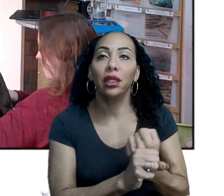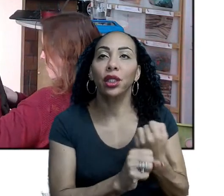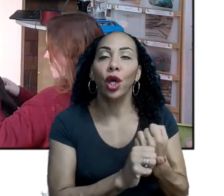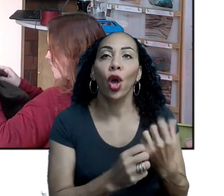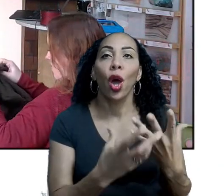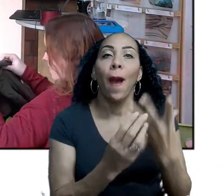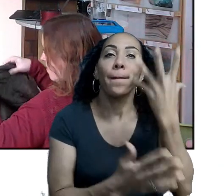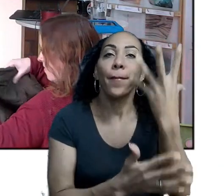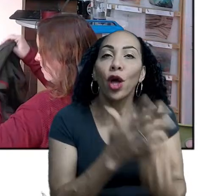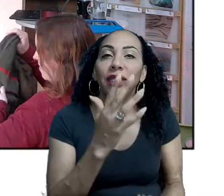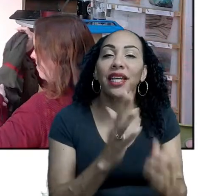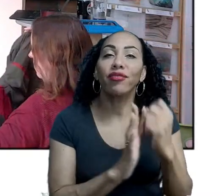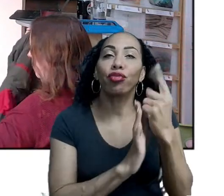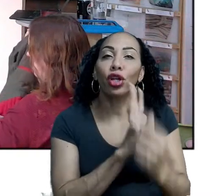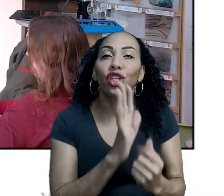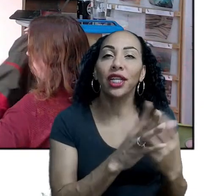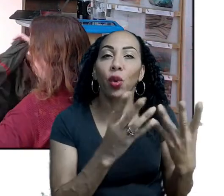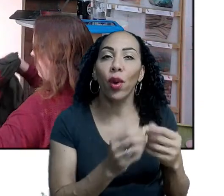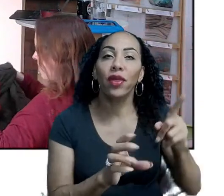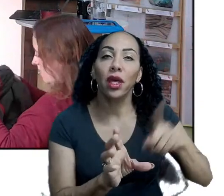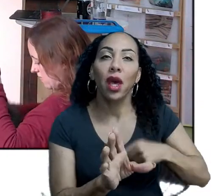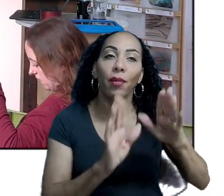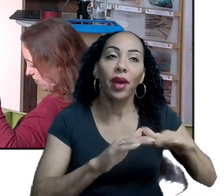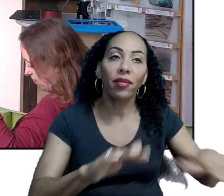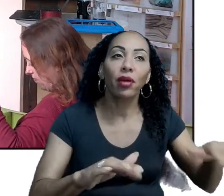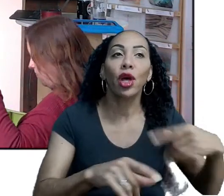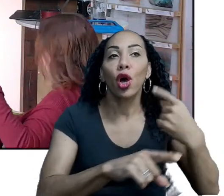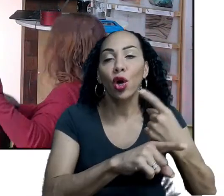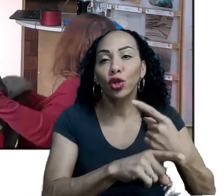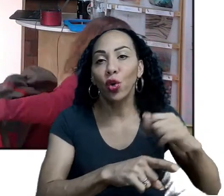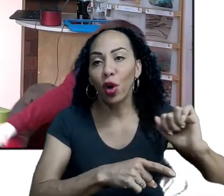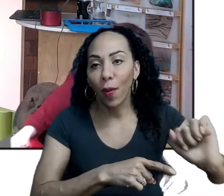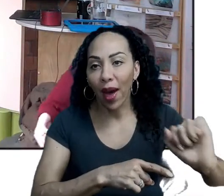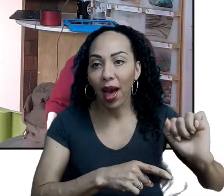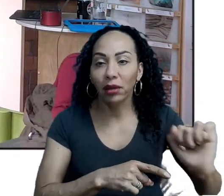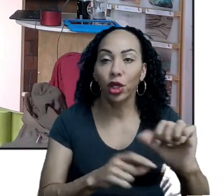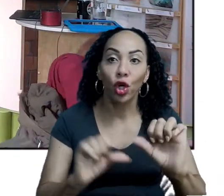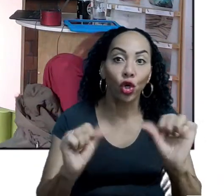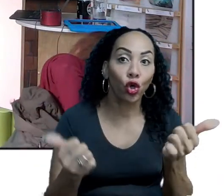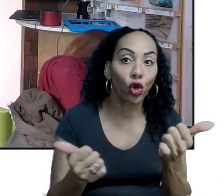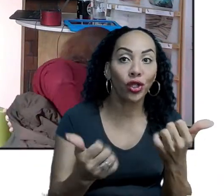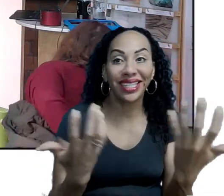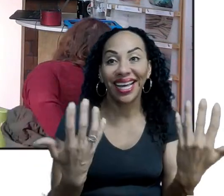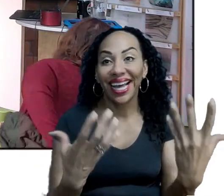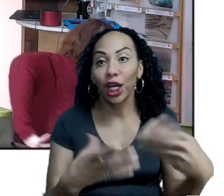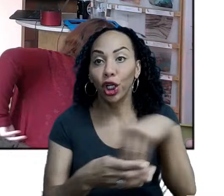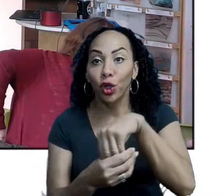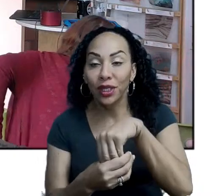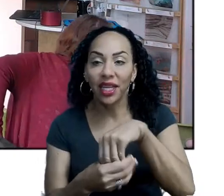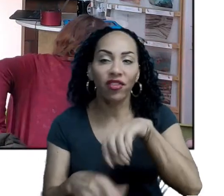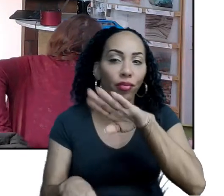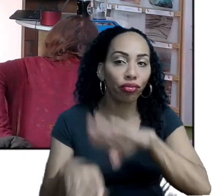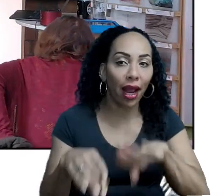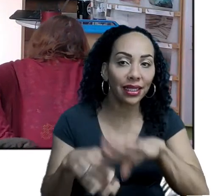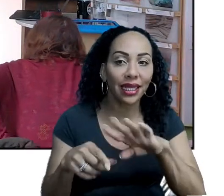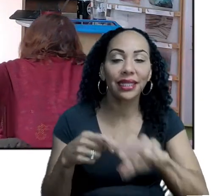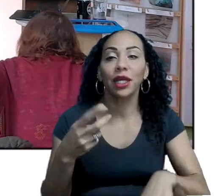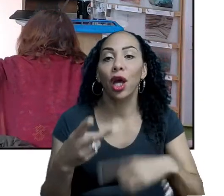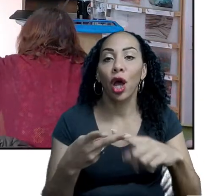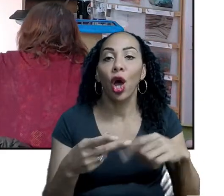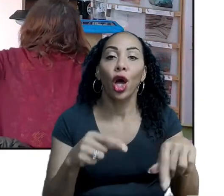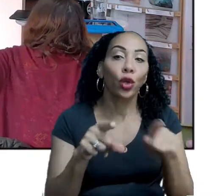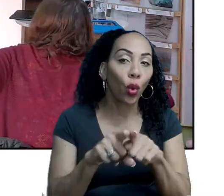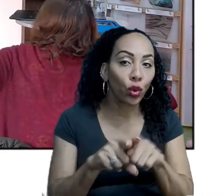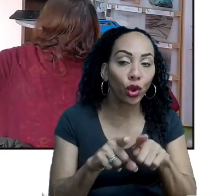about the best practices and common pitfalls of co-design through reflections and case studies on some successful and not so successful past